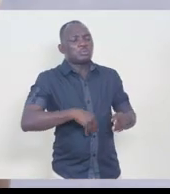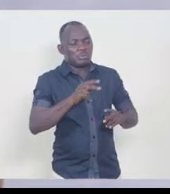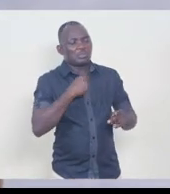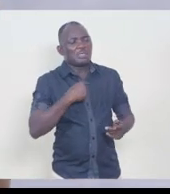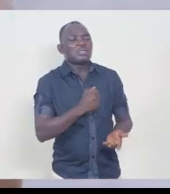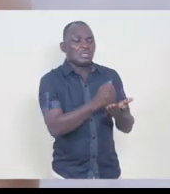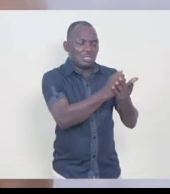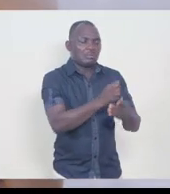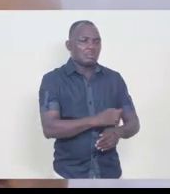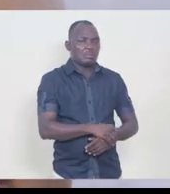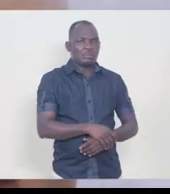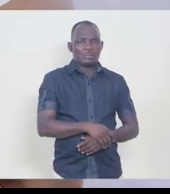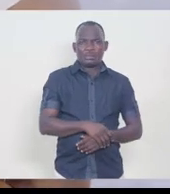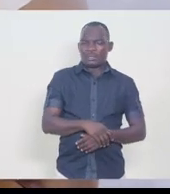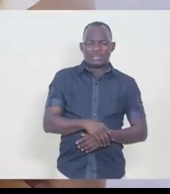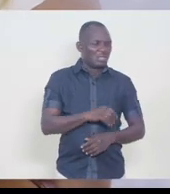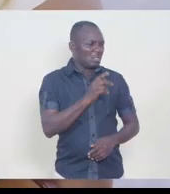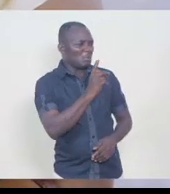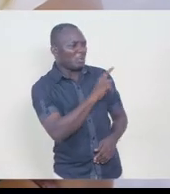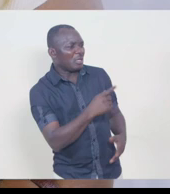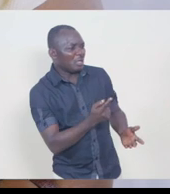people. Please, where is he?